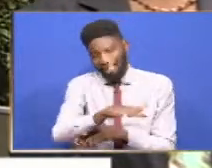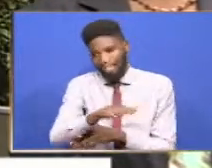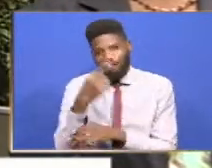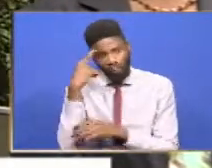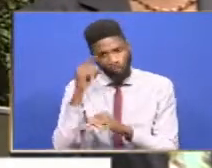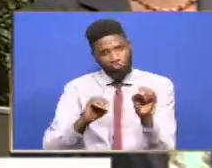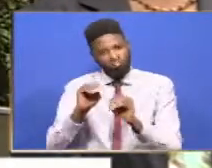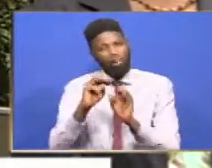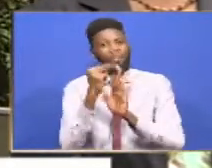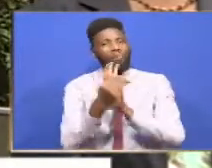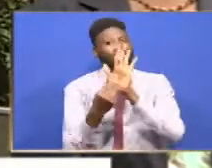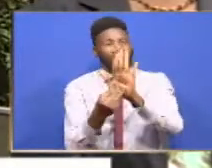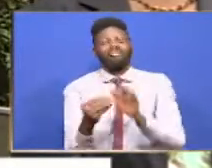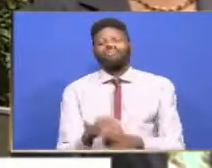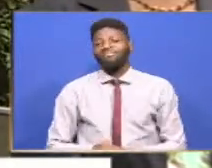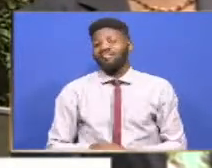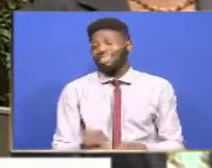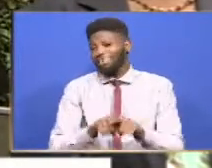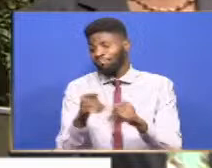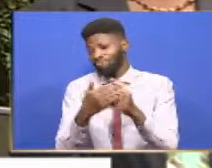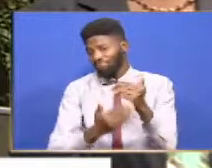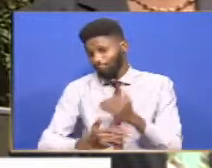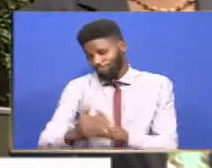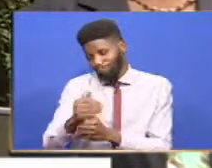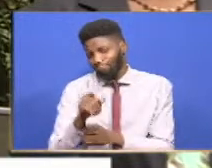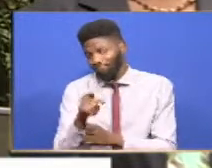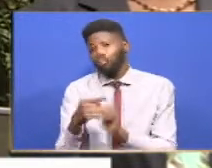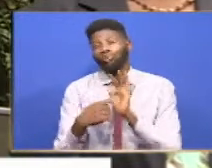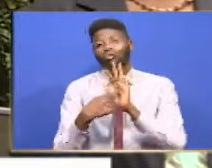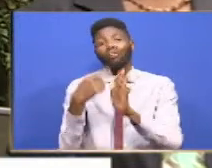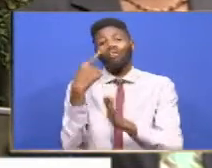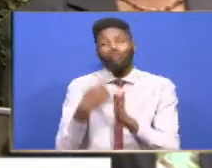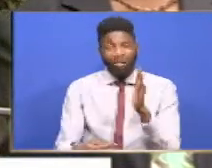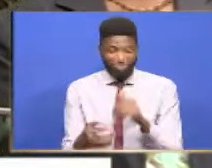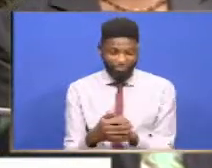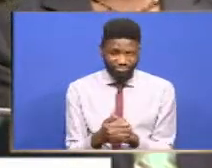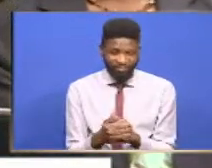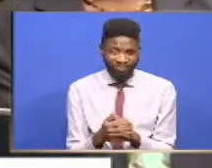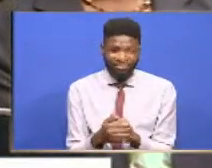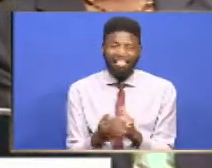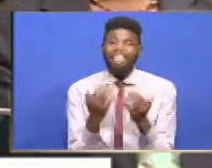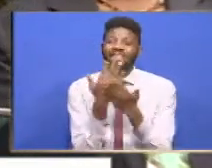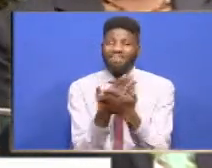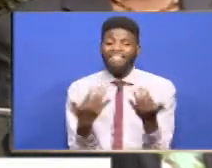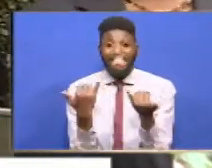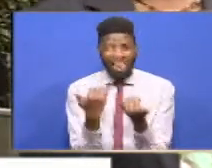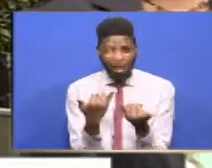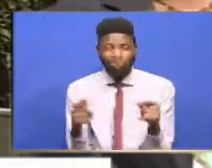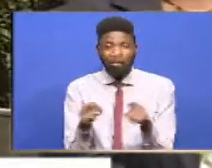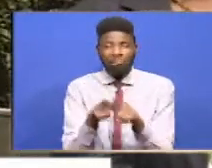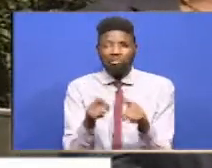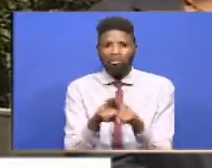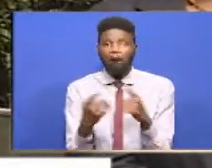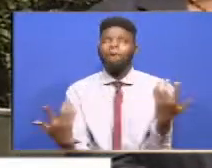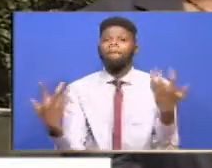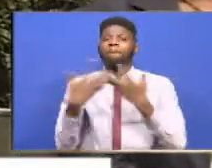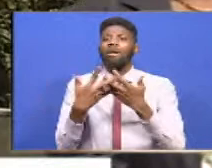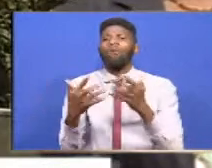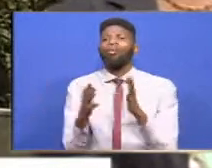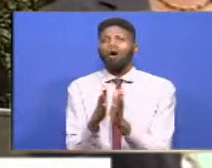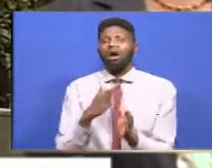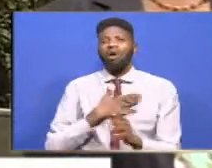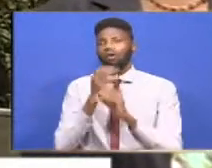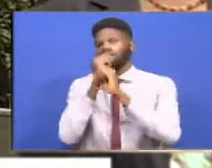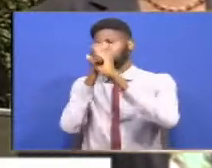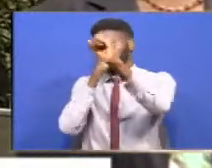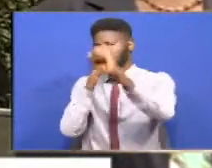And going forward, that simply tells you that things are falling into place as projected. You remember some time back we told you